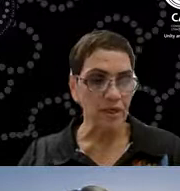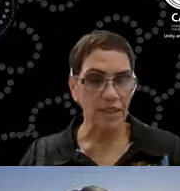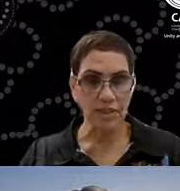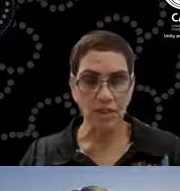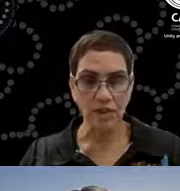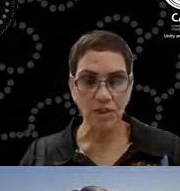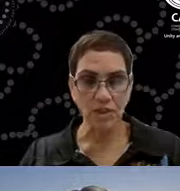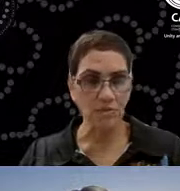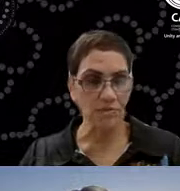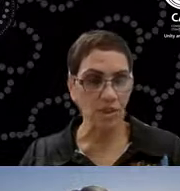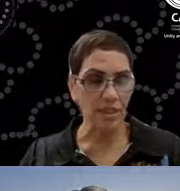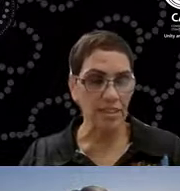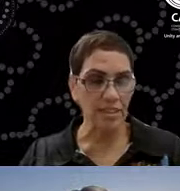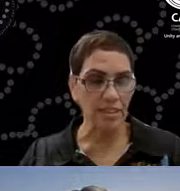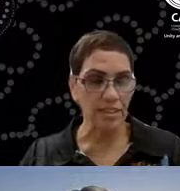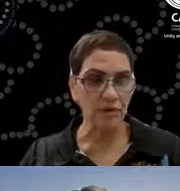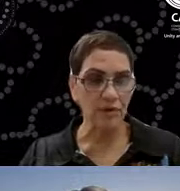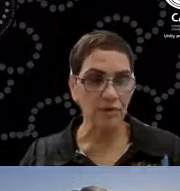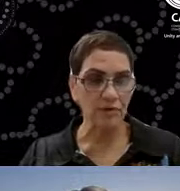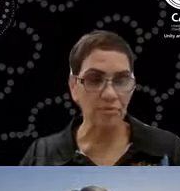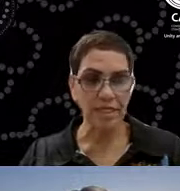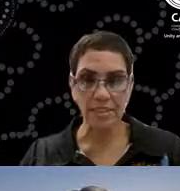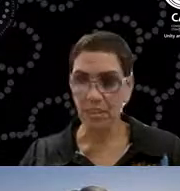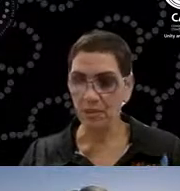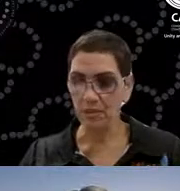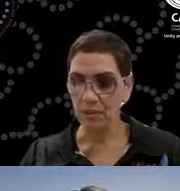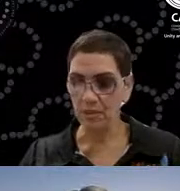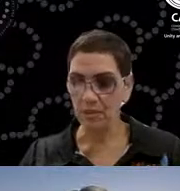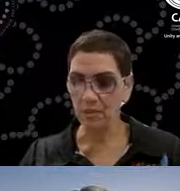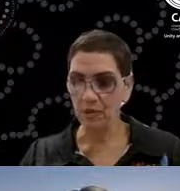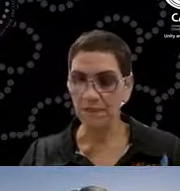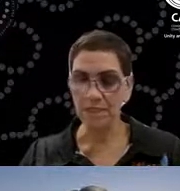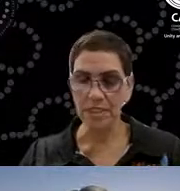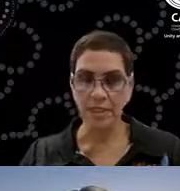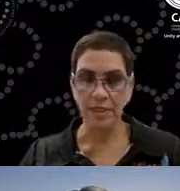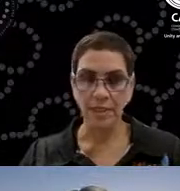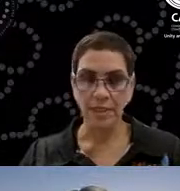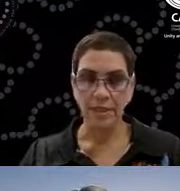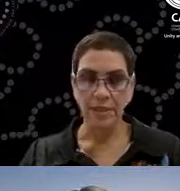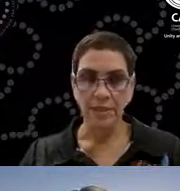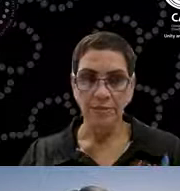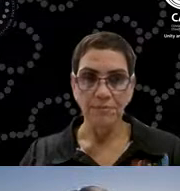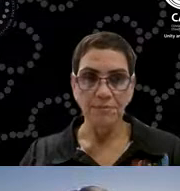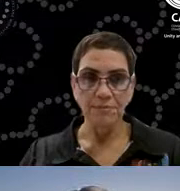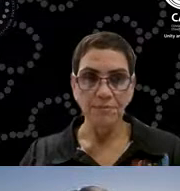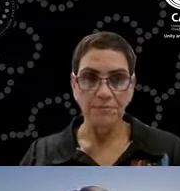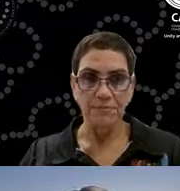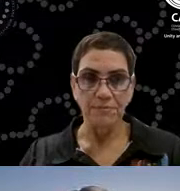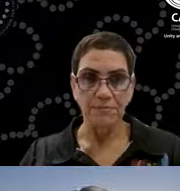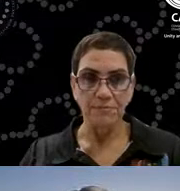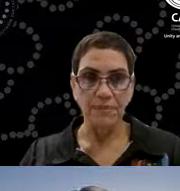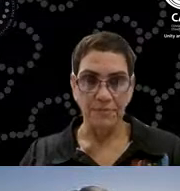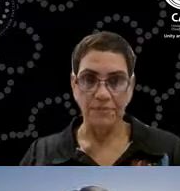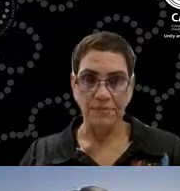onto the slide that's got the top title that says Design for Practicing Nurses and Midwives.